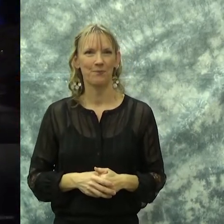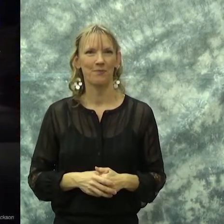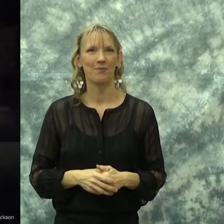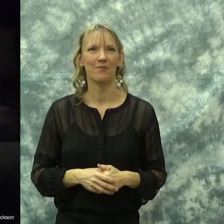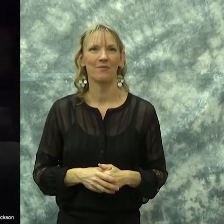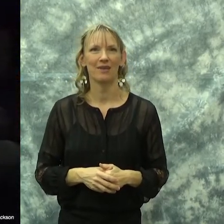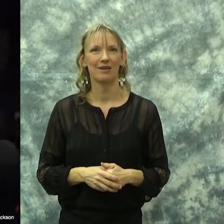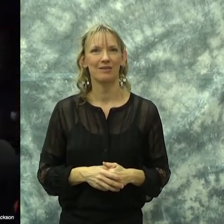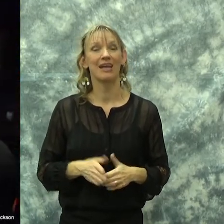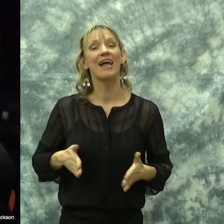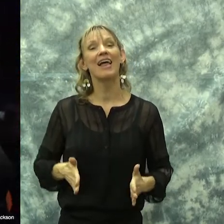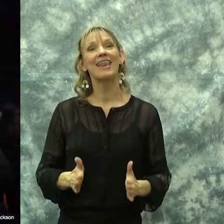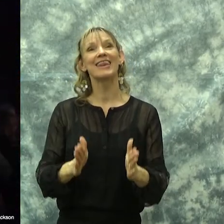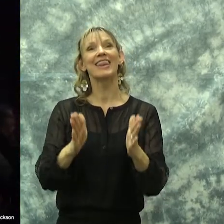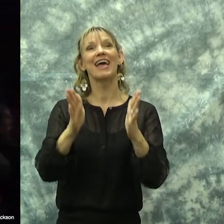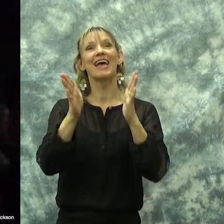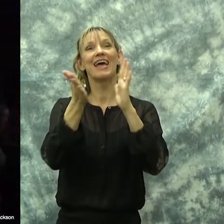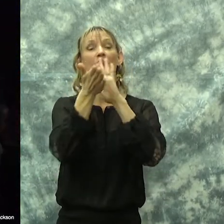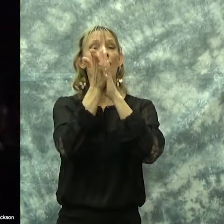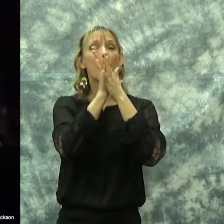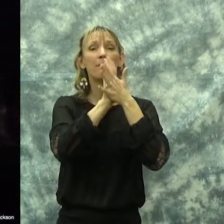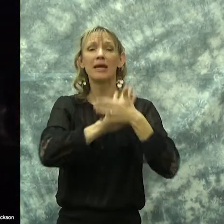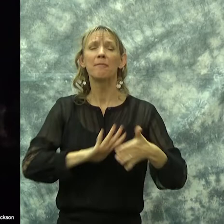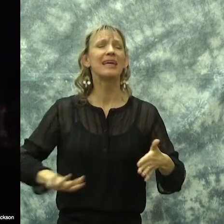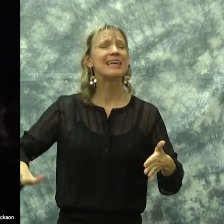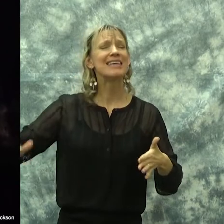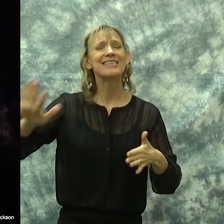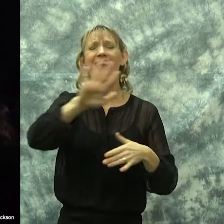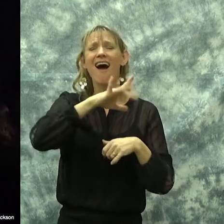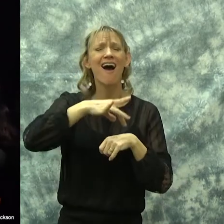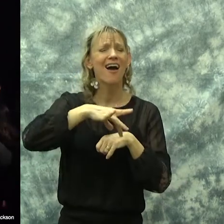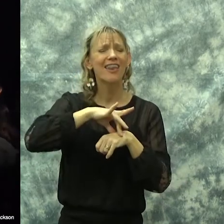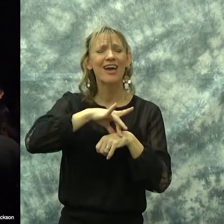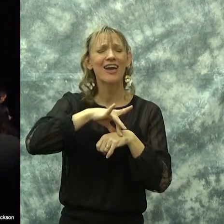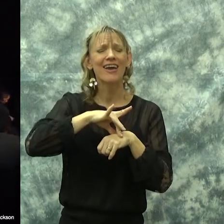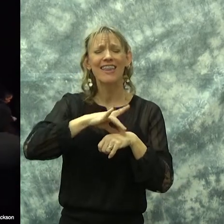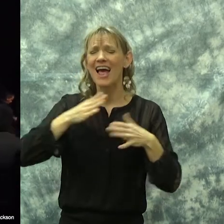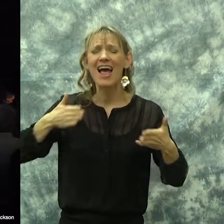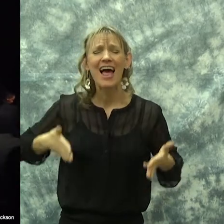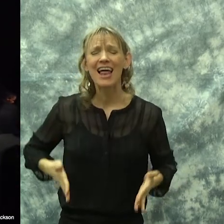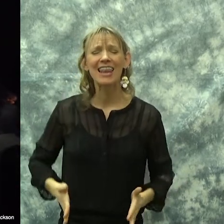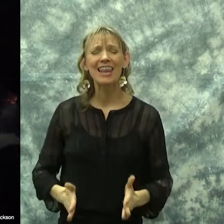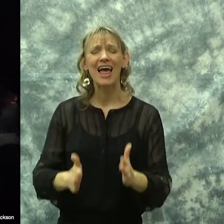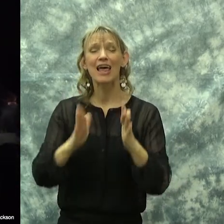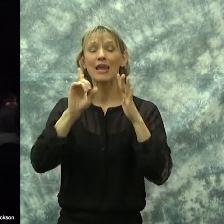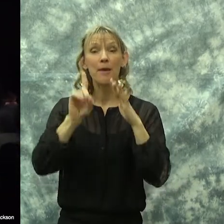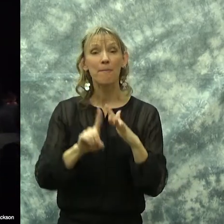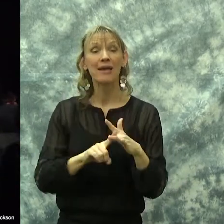Let there be peace on earth